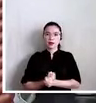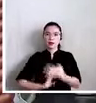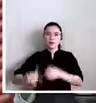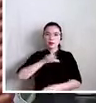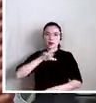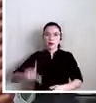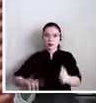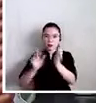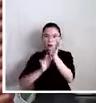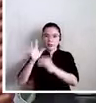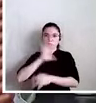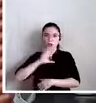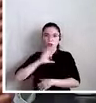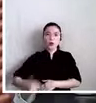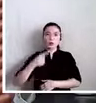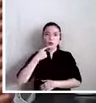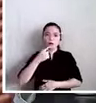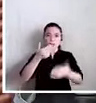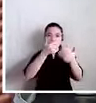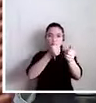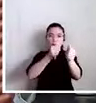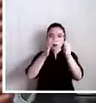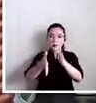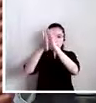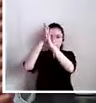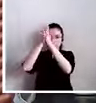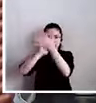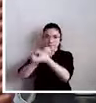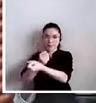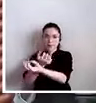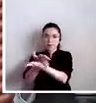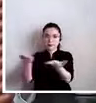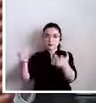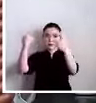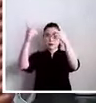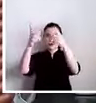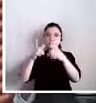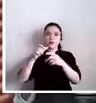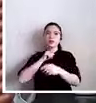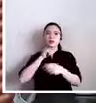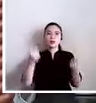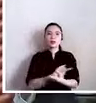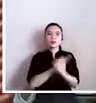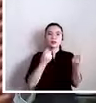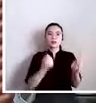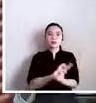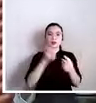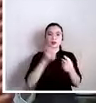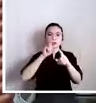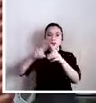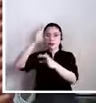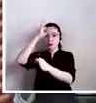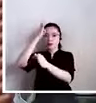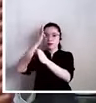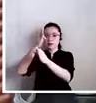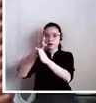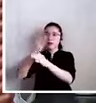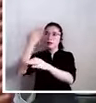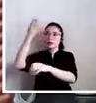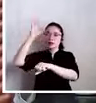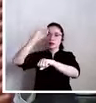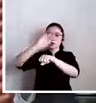Christ, who said to your apostles, "Peace I leave you, my peace I give you," look not on our sins but on the faith of your church,